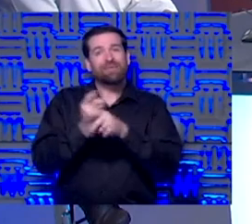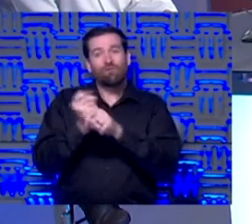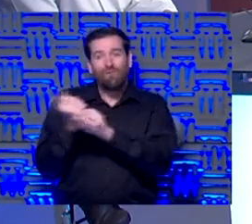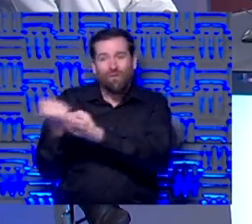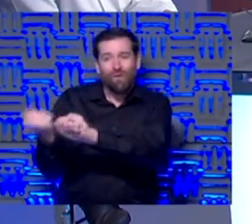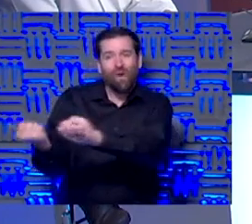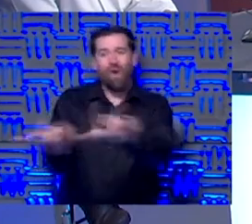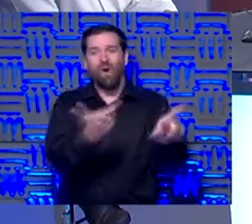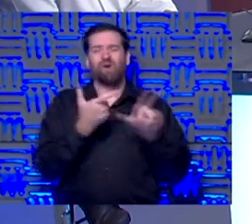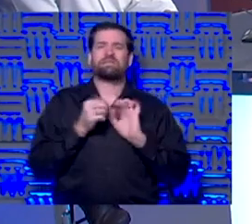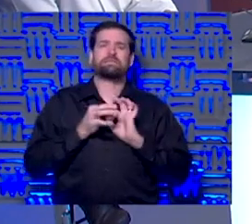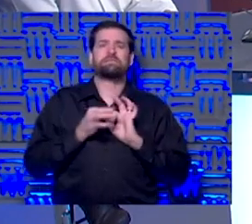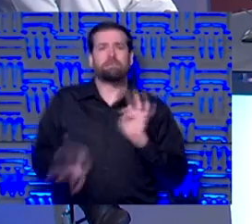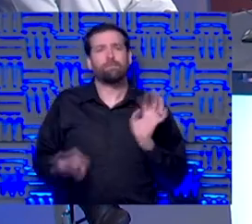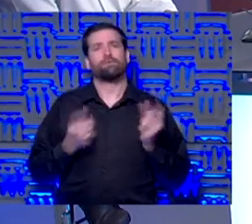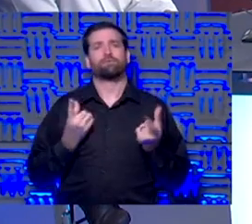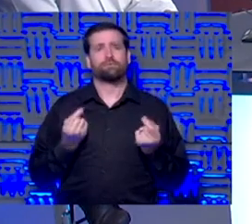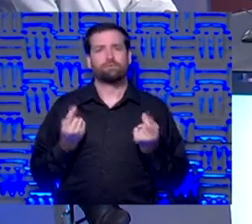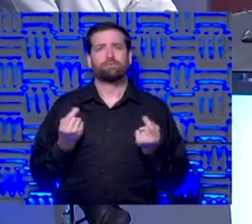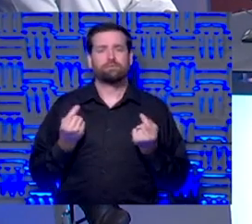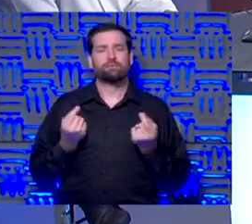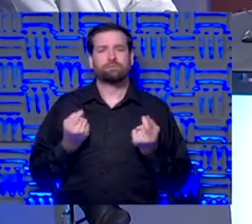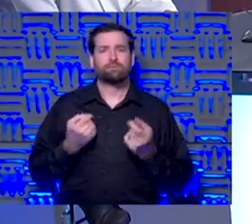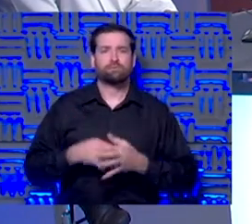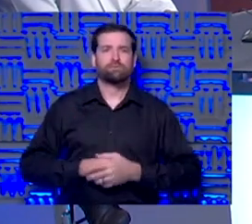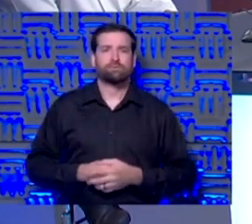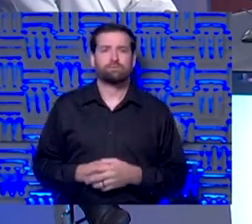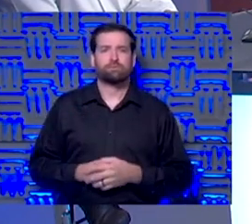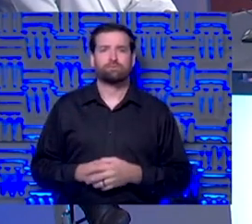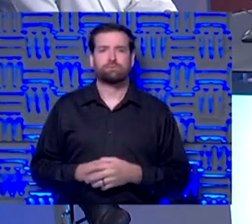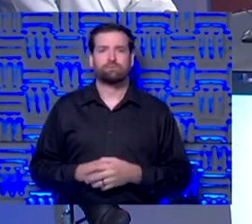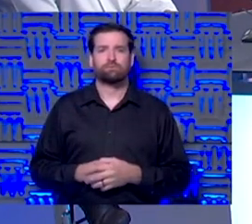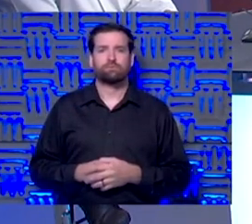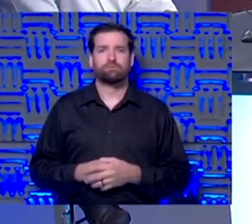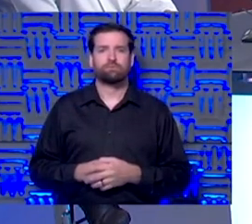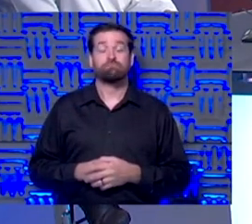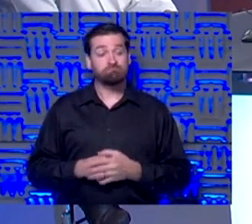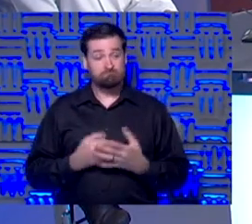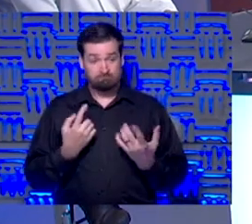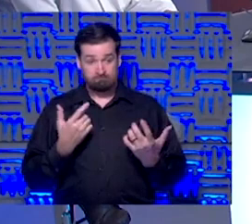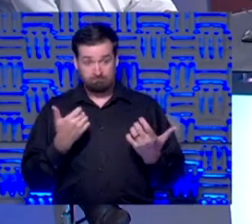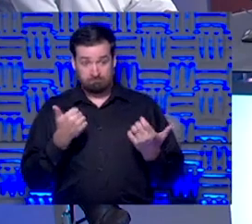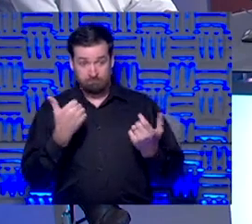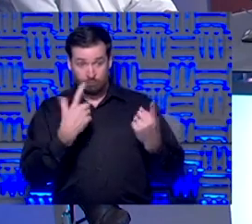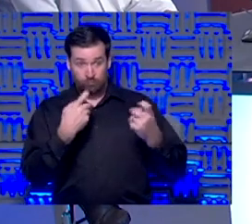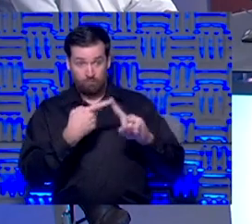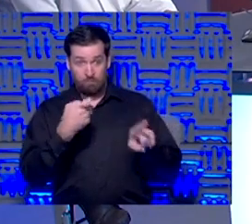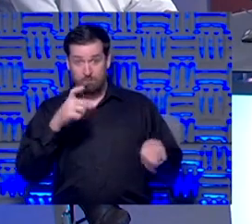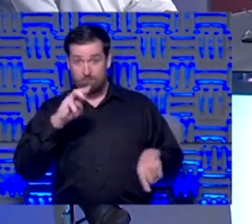such a simple act to take care of everyone. Let's see if we have questions for media.